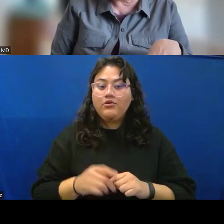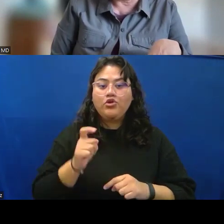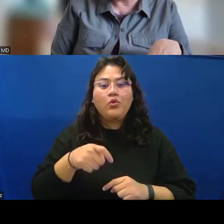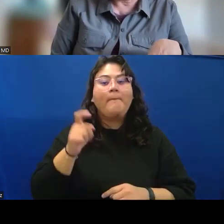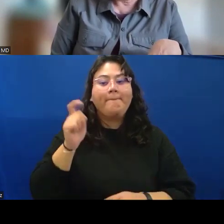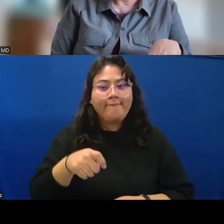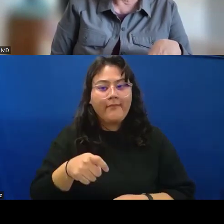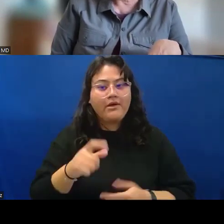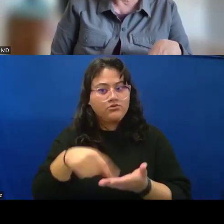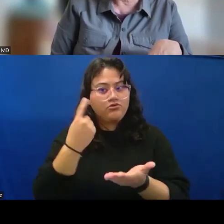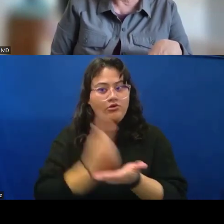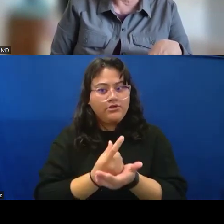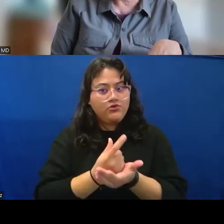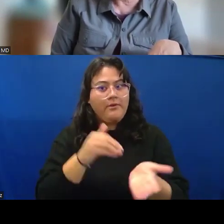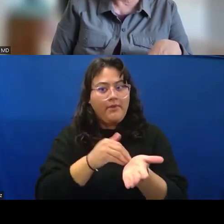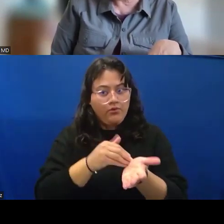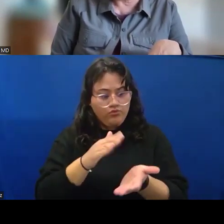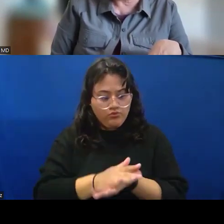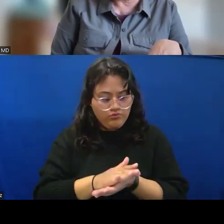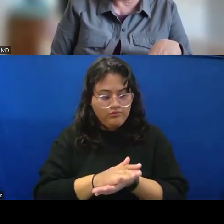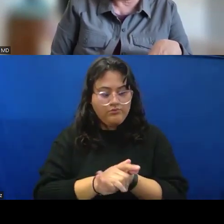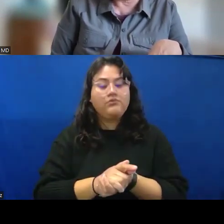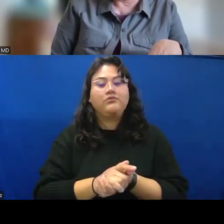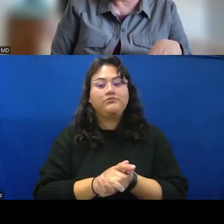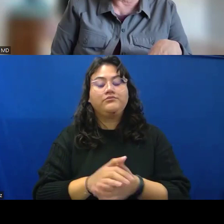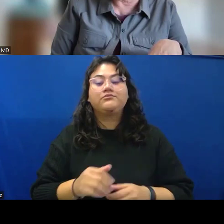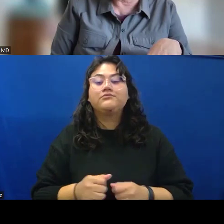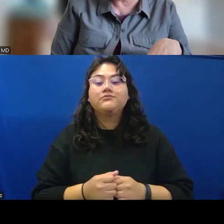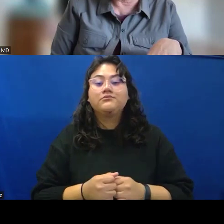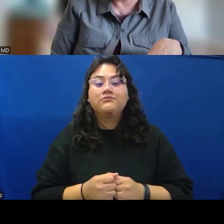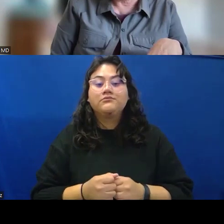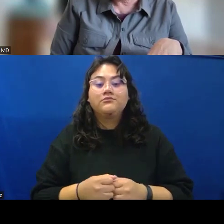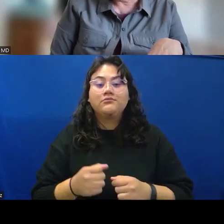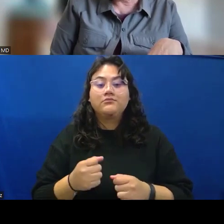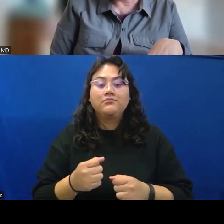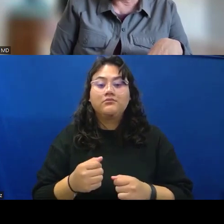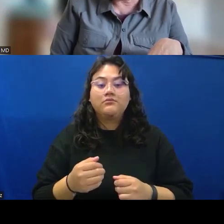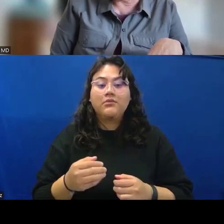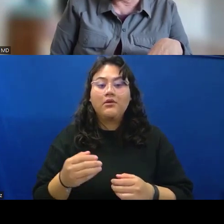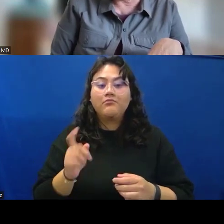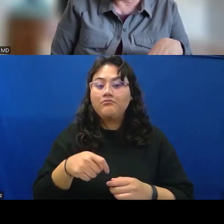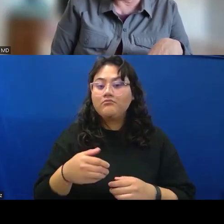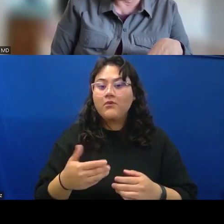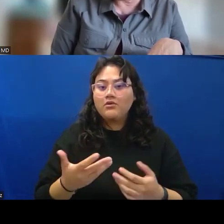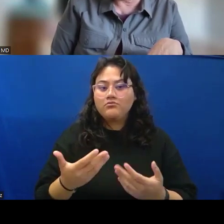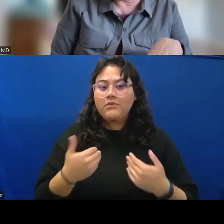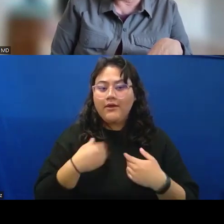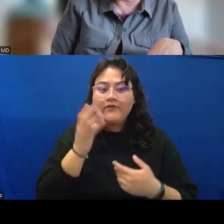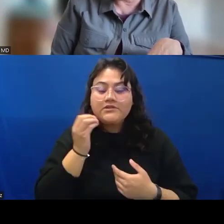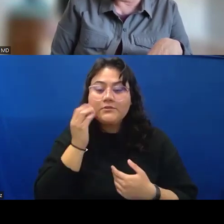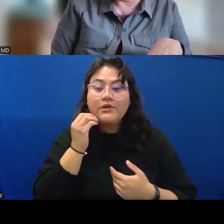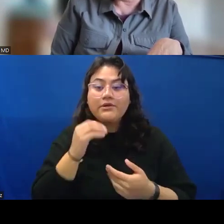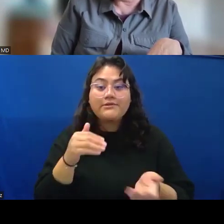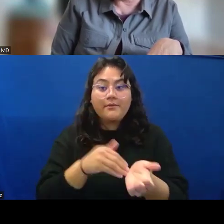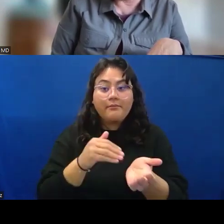medical school, trained to be either a pediatrician or a pediatric surgeon, and then completed